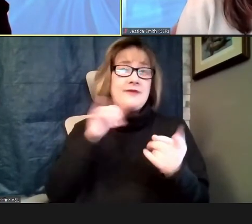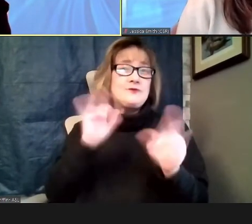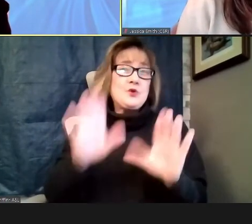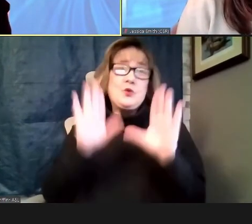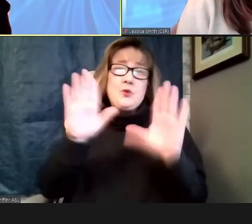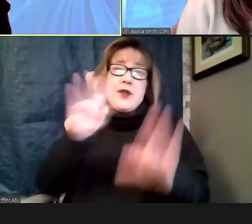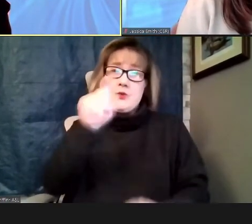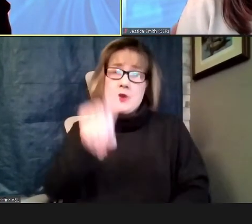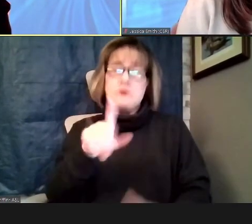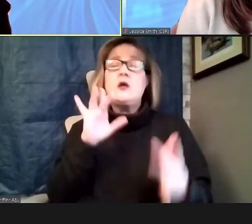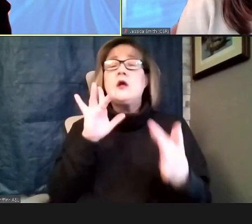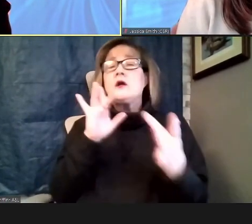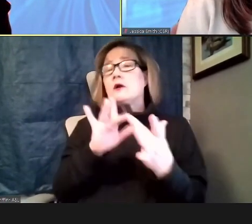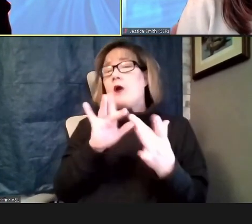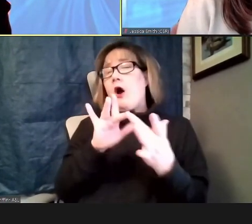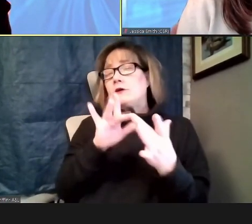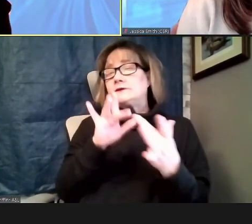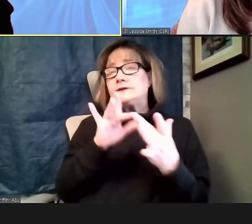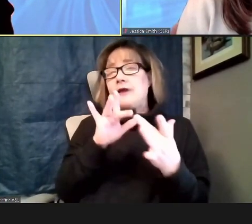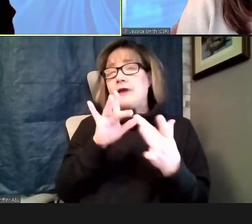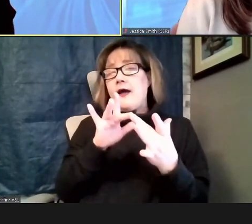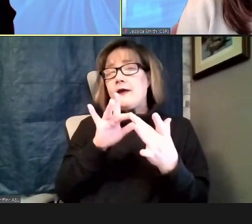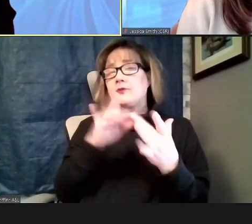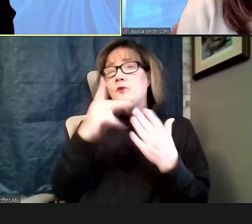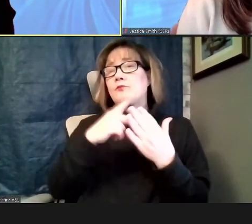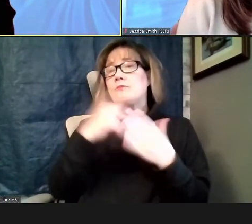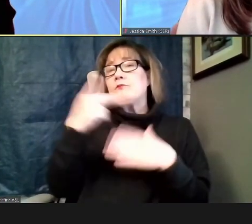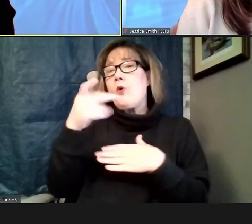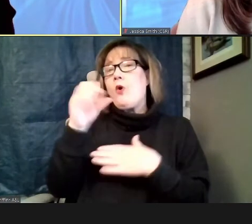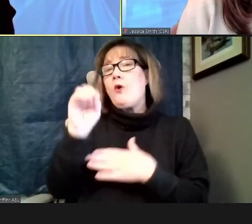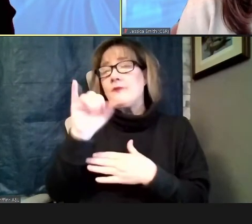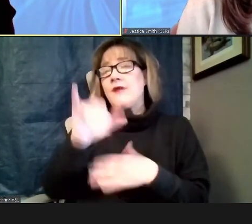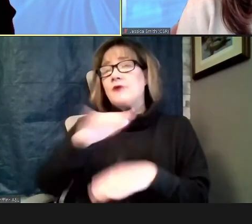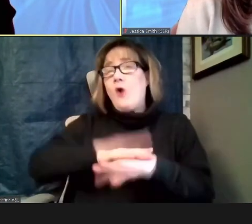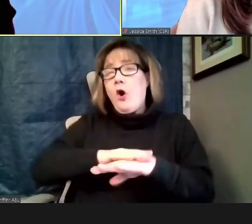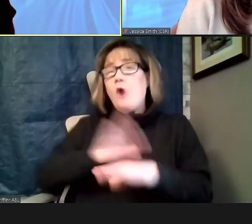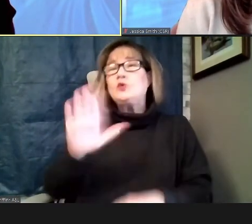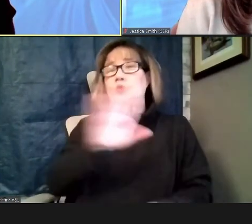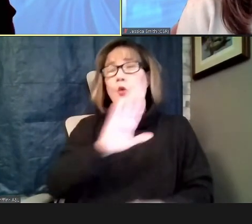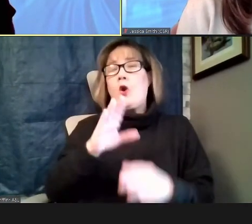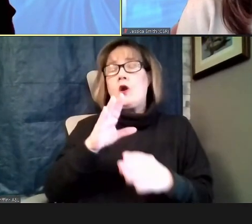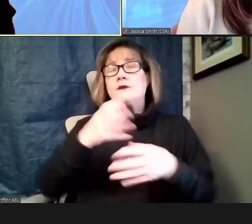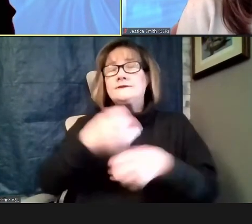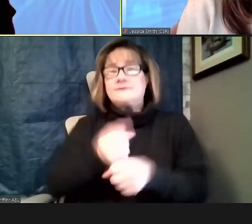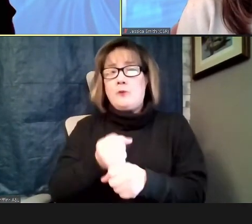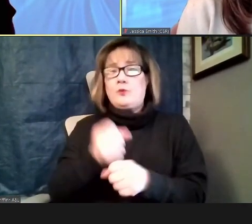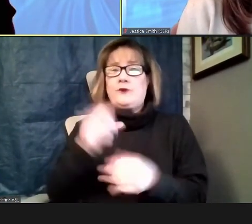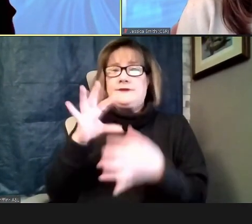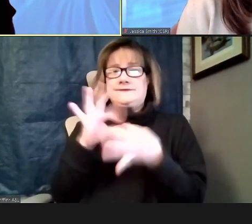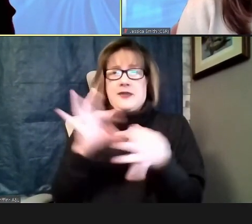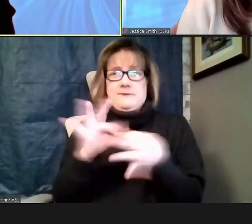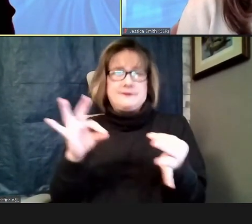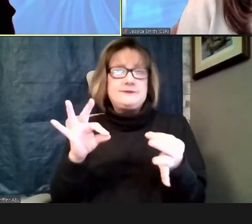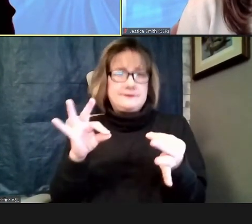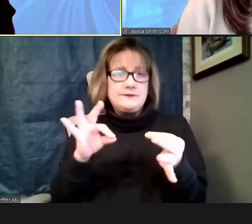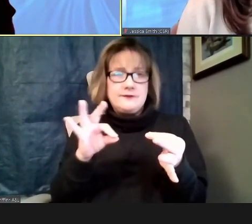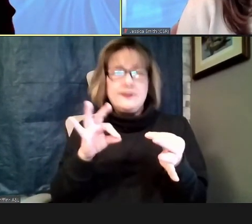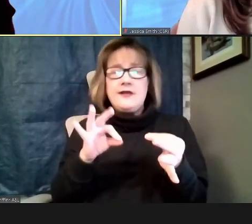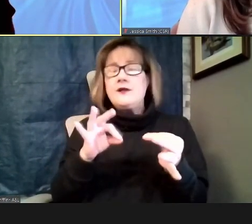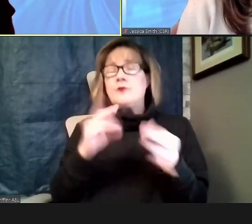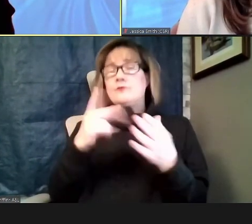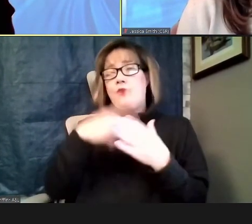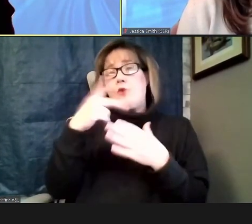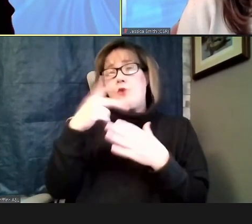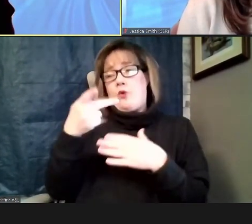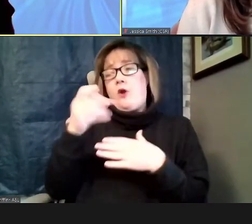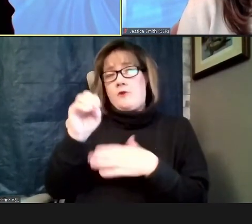to contact the program officer that's on your summary statement. Often when they list a program officer